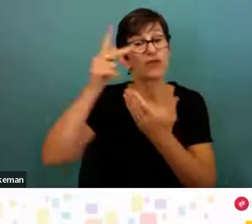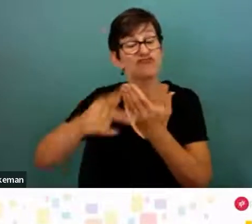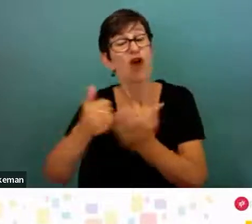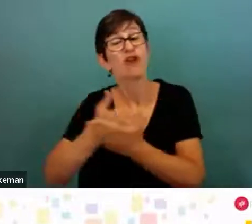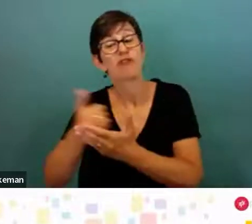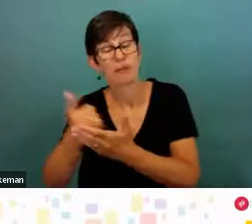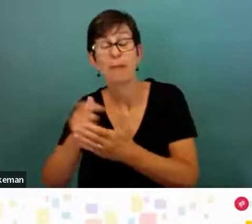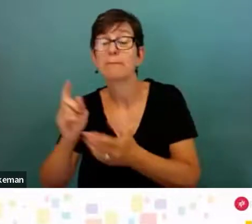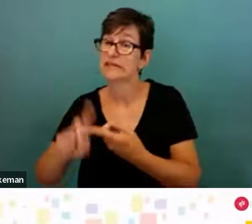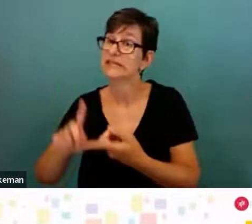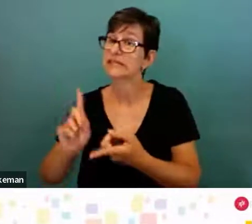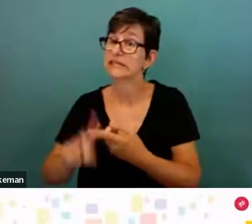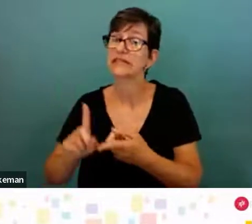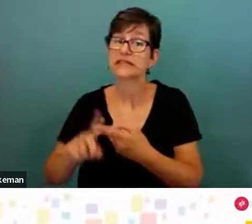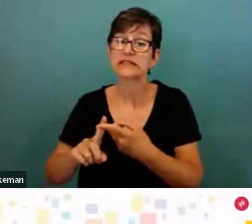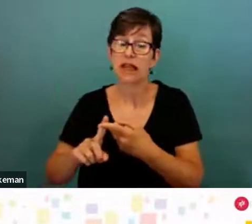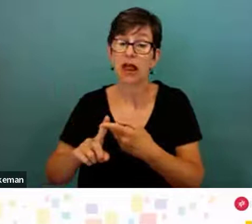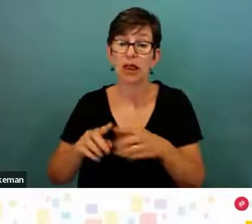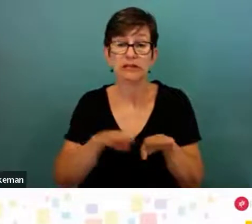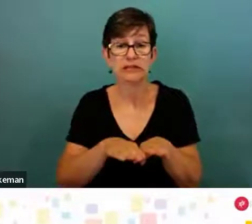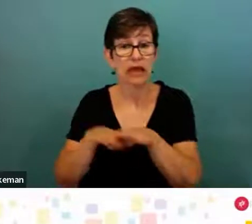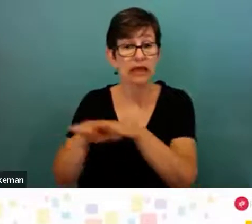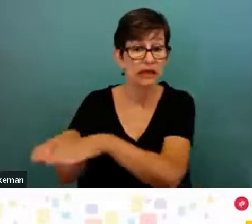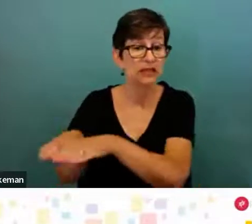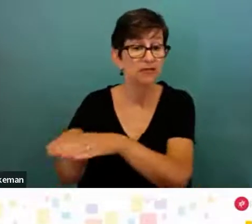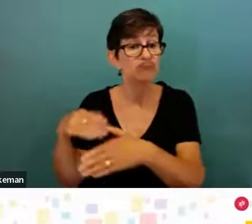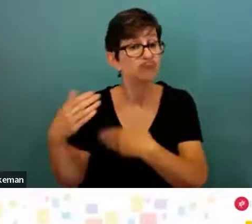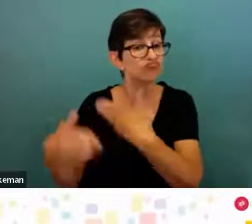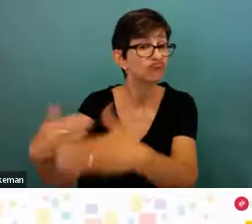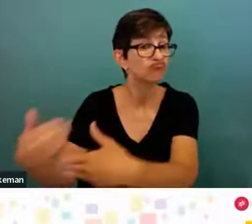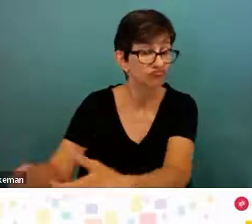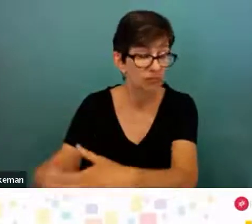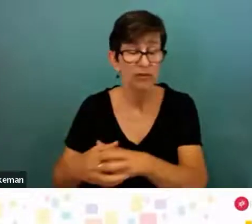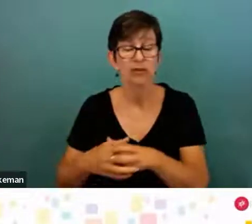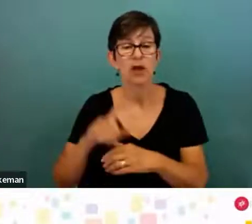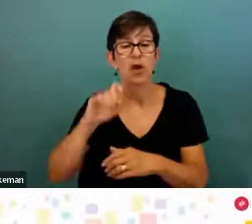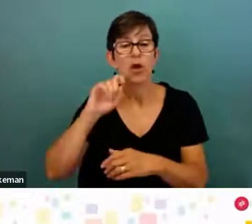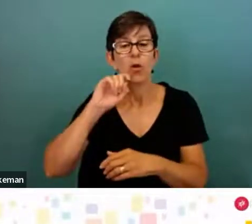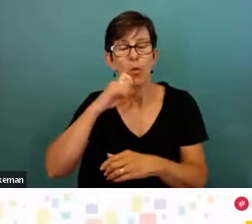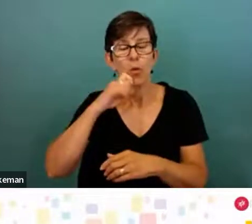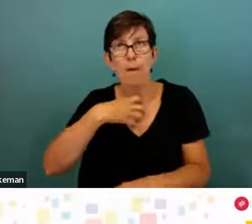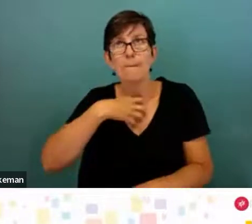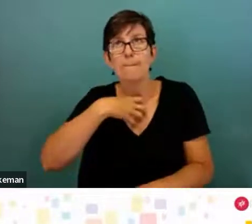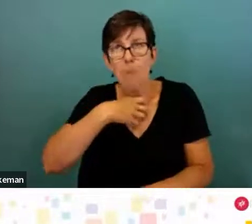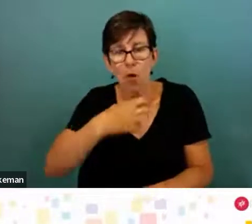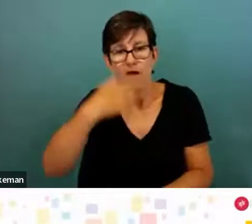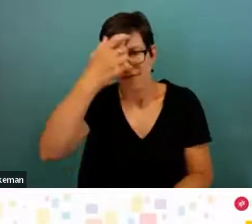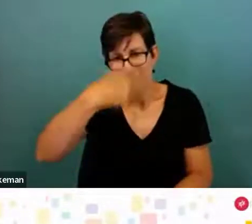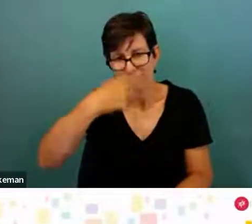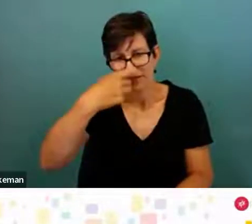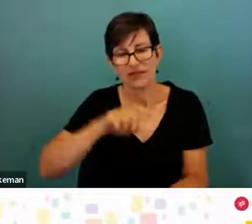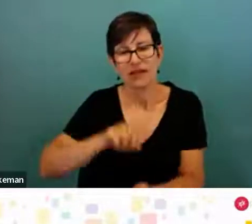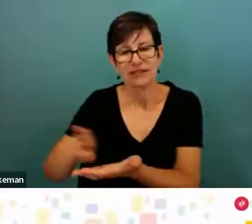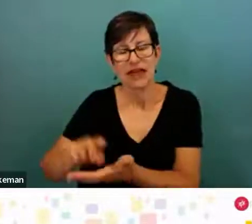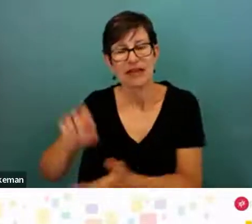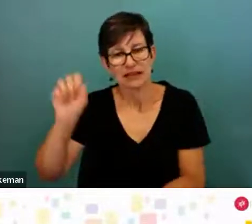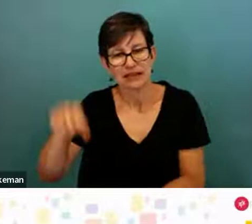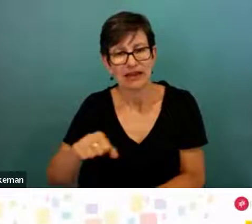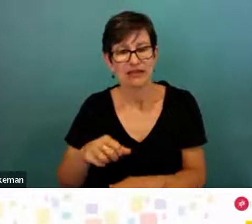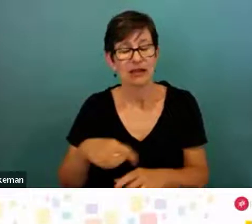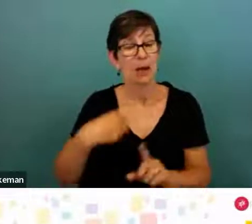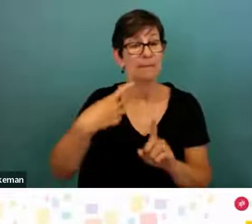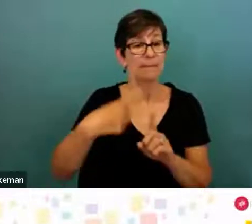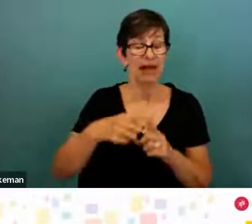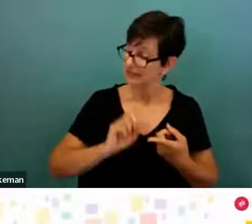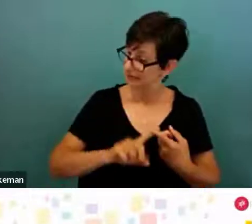quite steady. So that we'll probably be doing more face-to-face, and then continuing on this year with our online